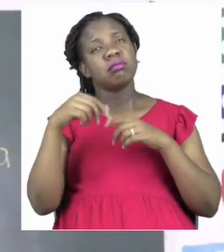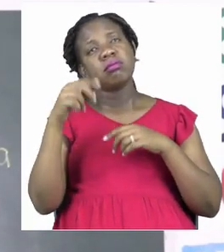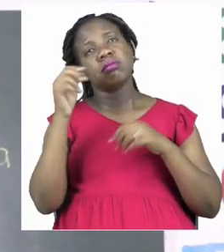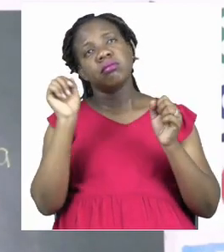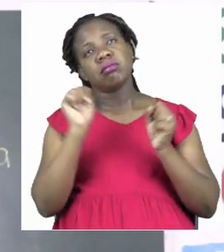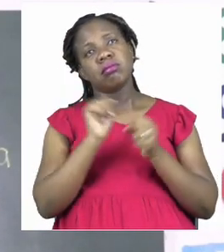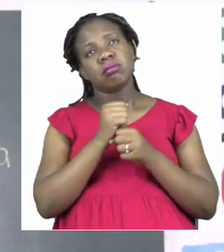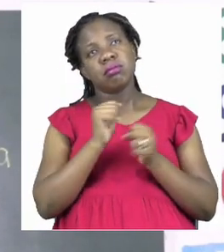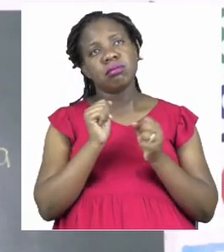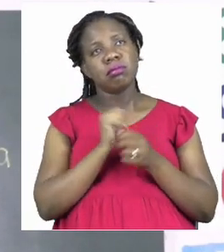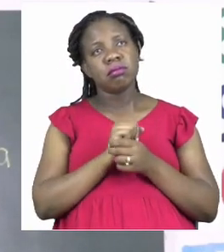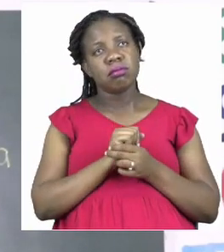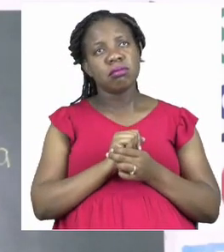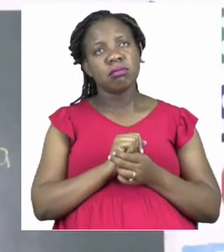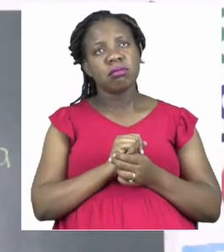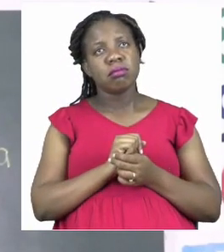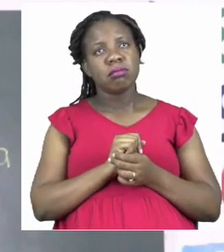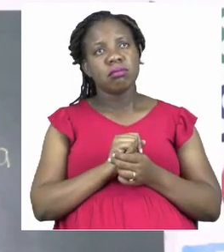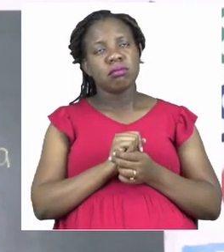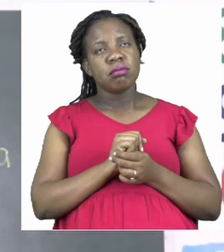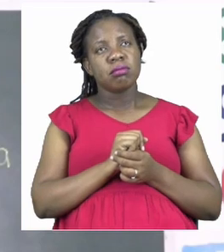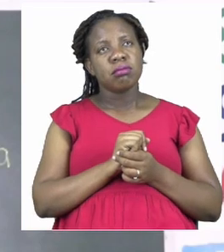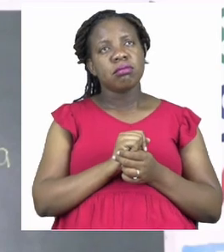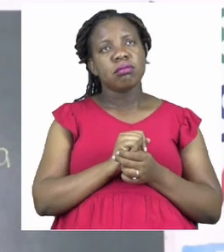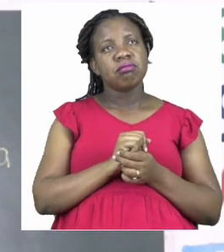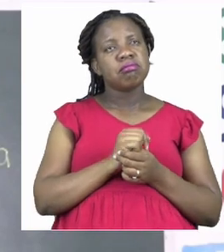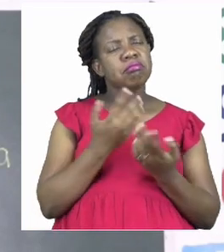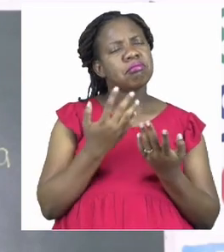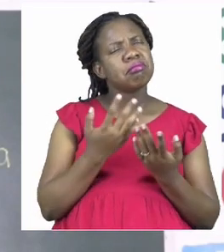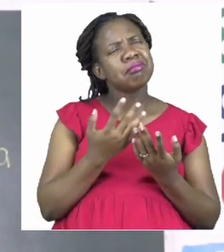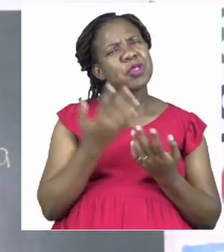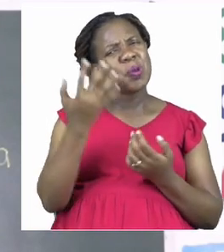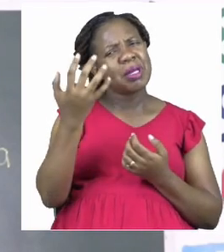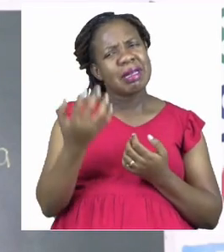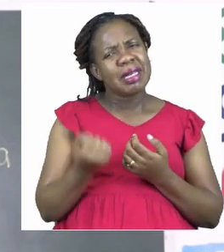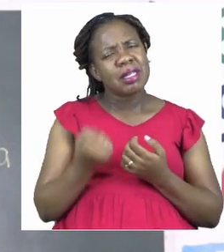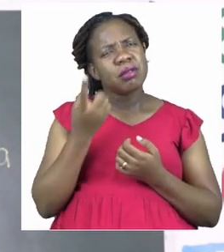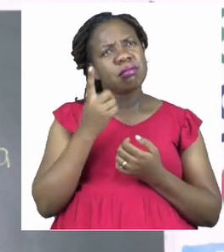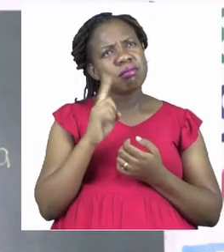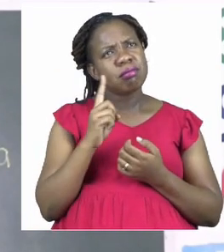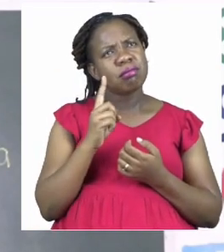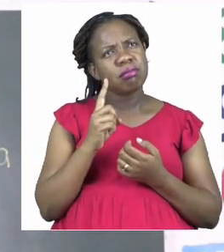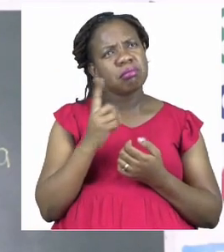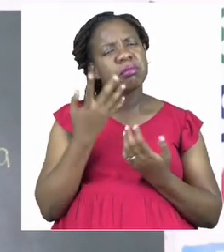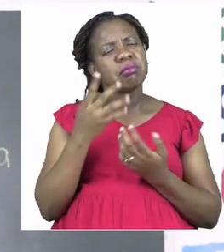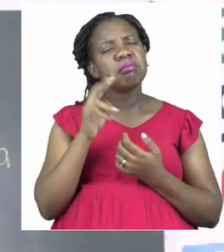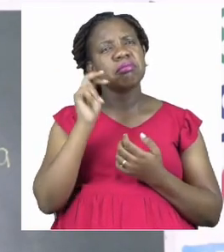have is, what do we get? That means that it needs to be a noun.